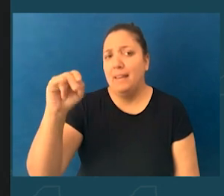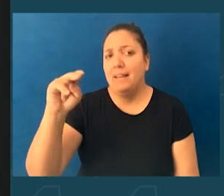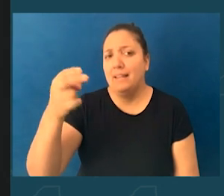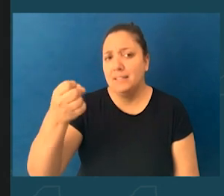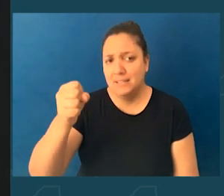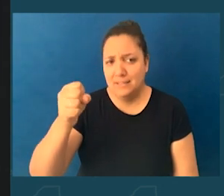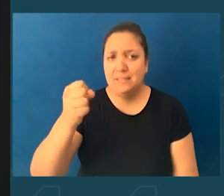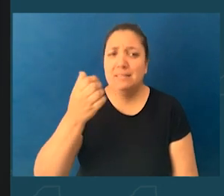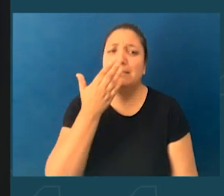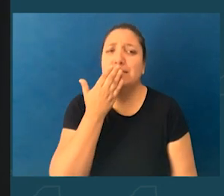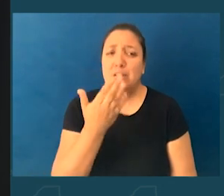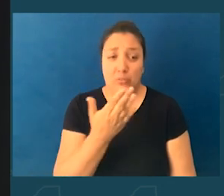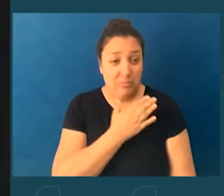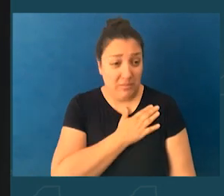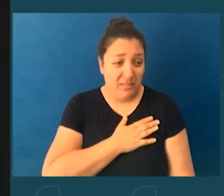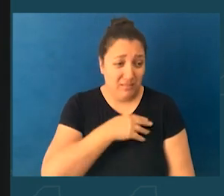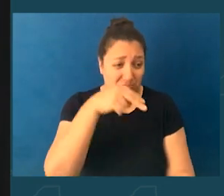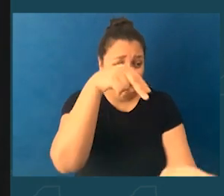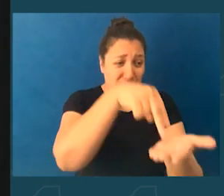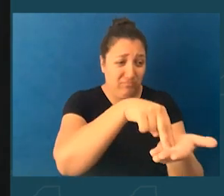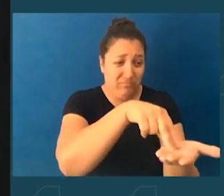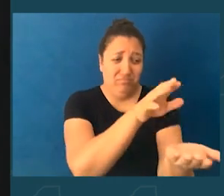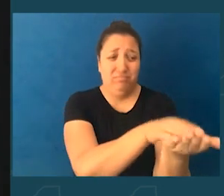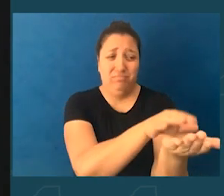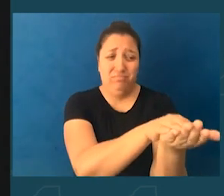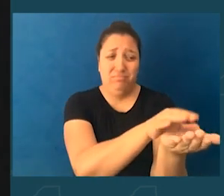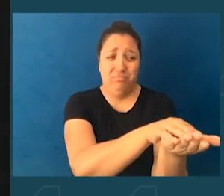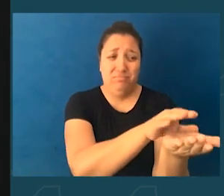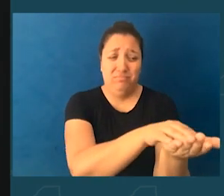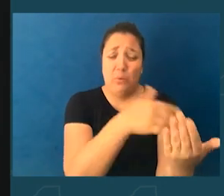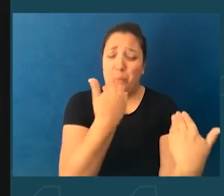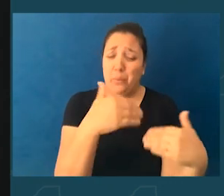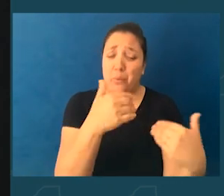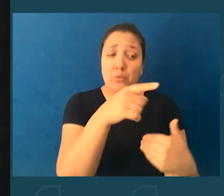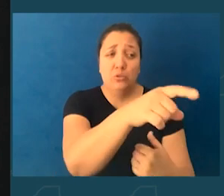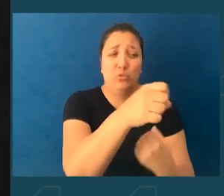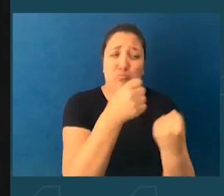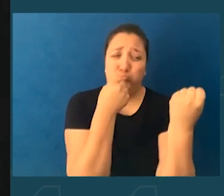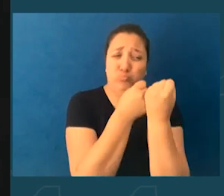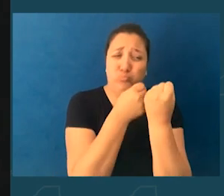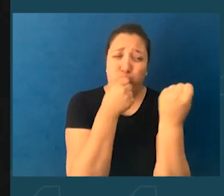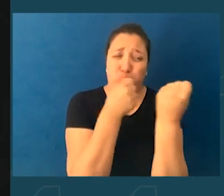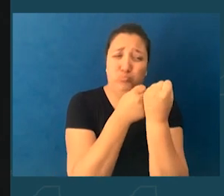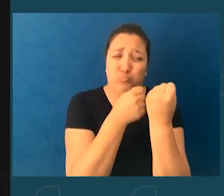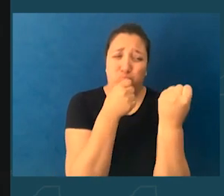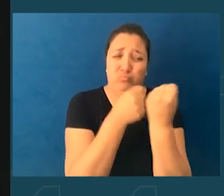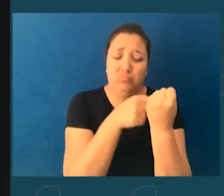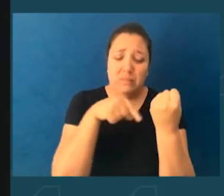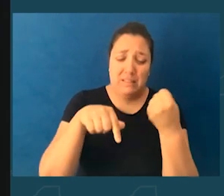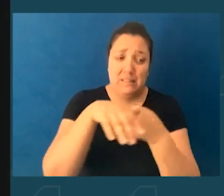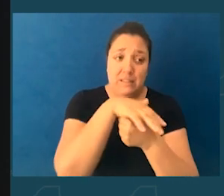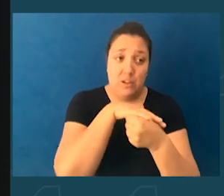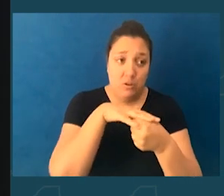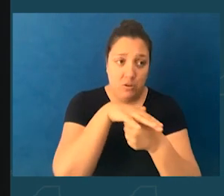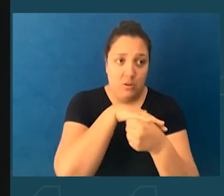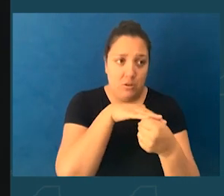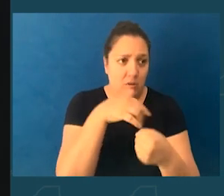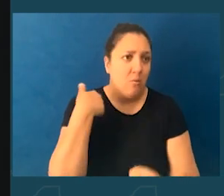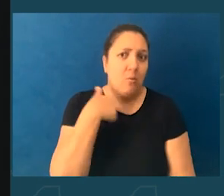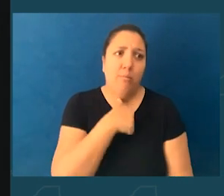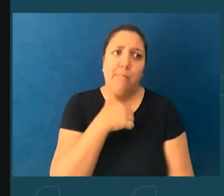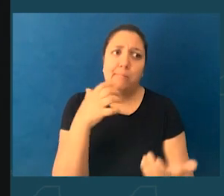He is a champion for this region like no other, and we are the beneficiaries of